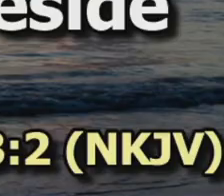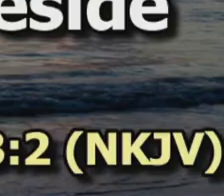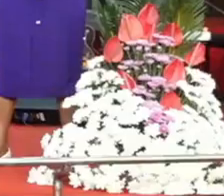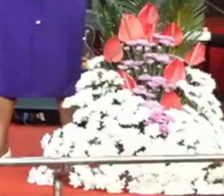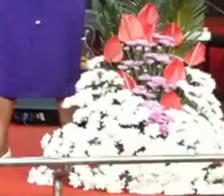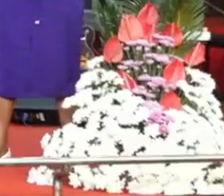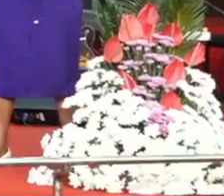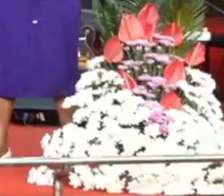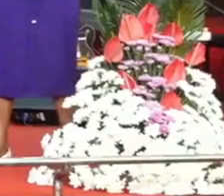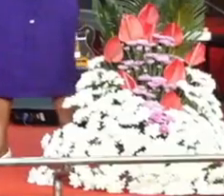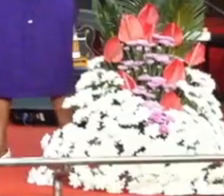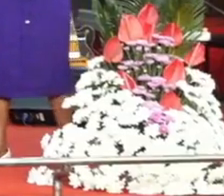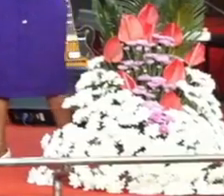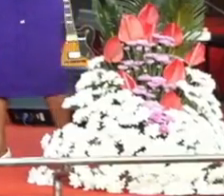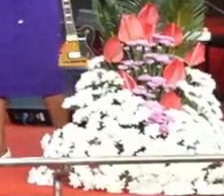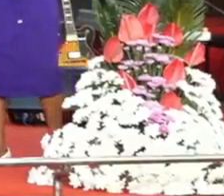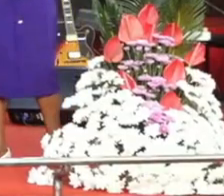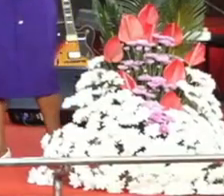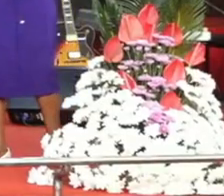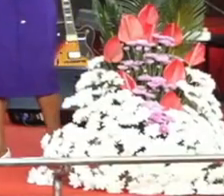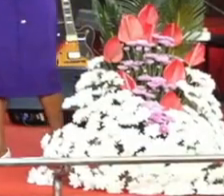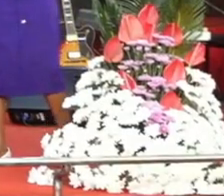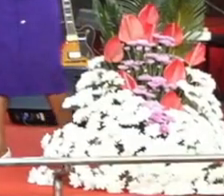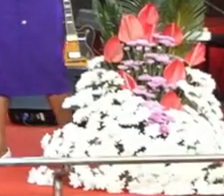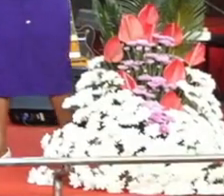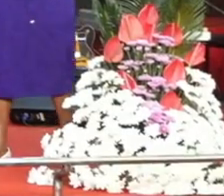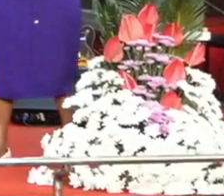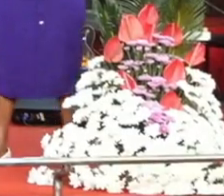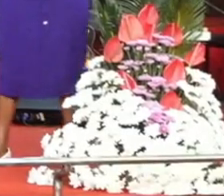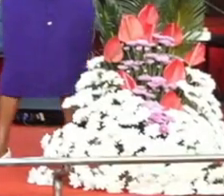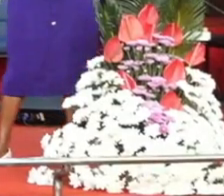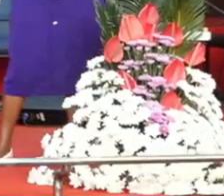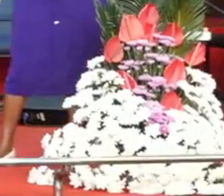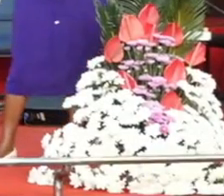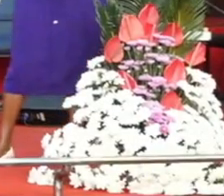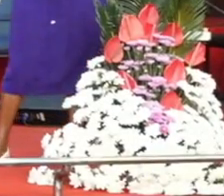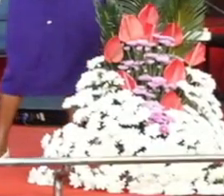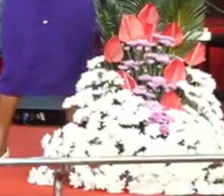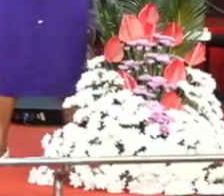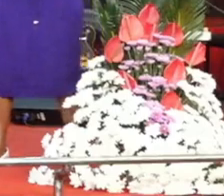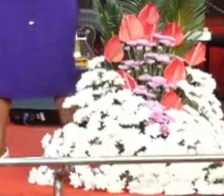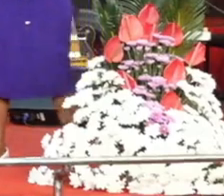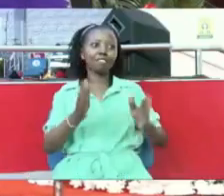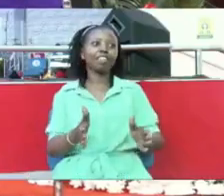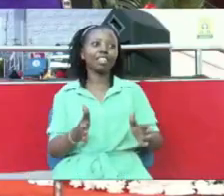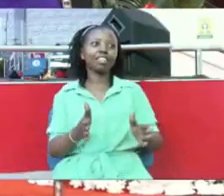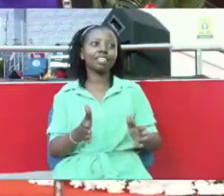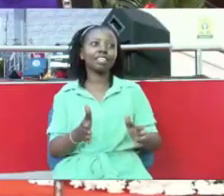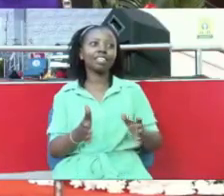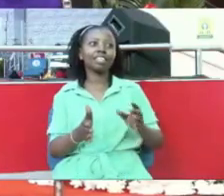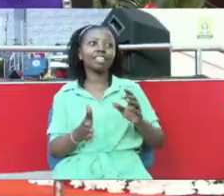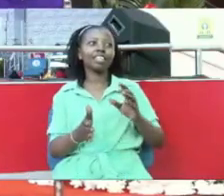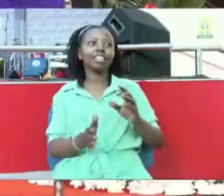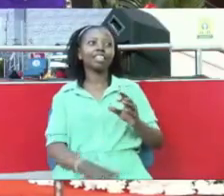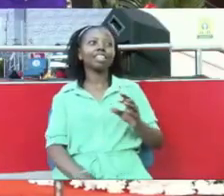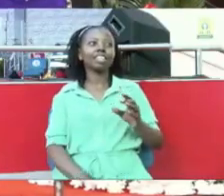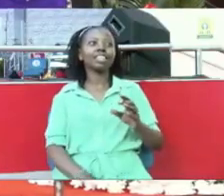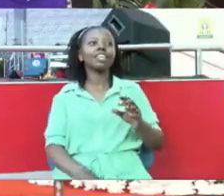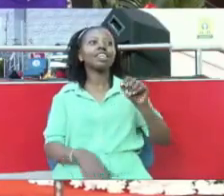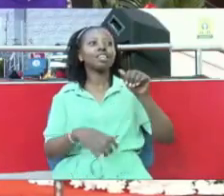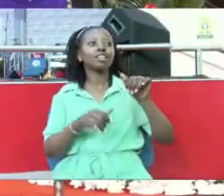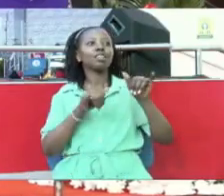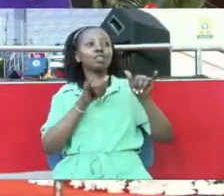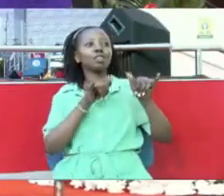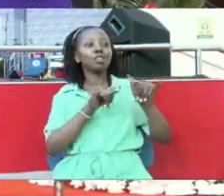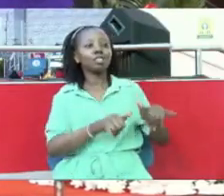around you. Kama utaweza kutulia kwenye majani mabichi ni kusema ya kwamba umetosheka. You are lingering in the presence